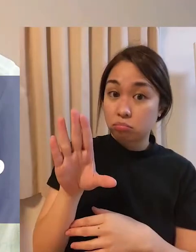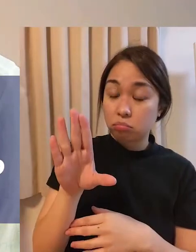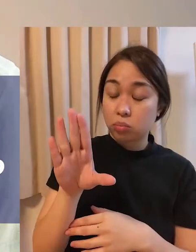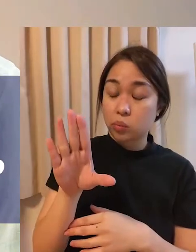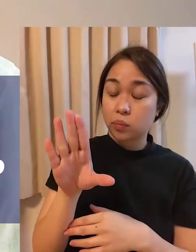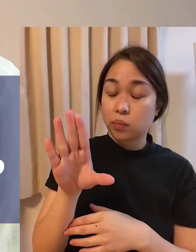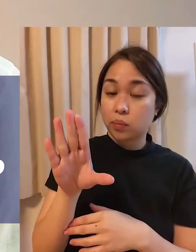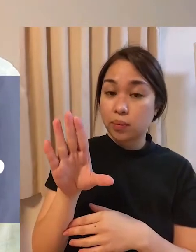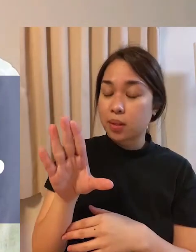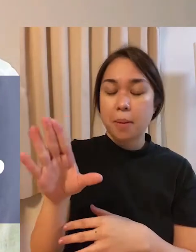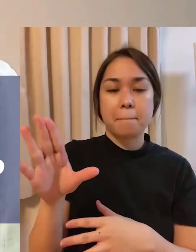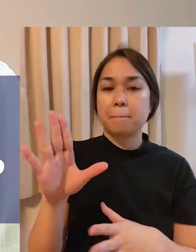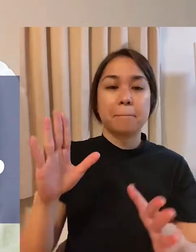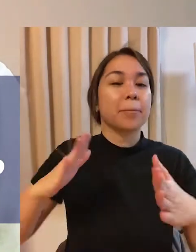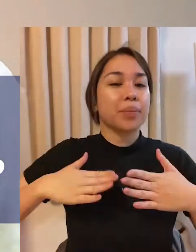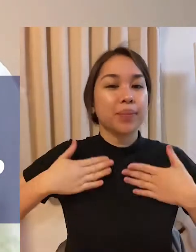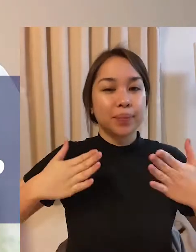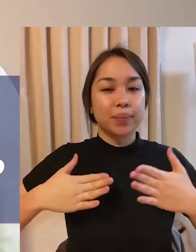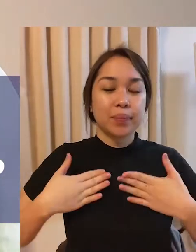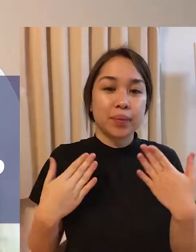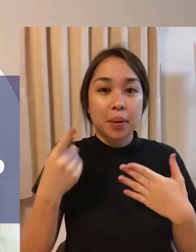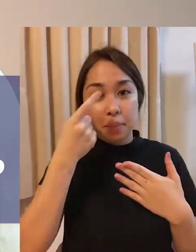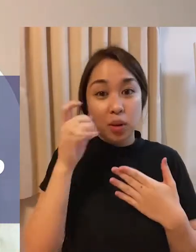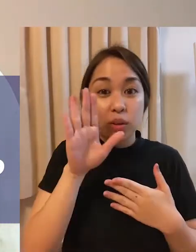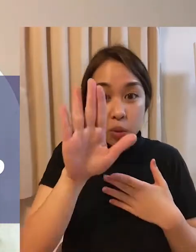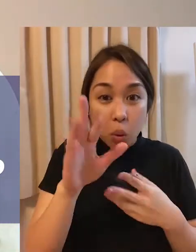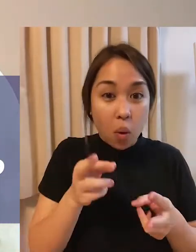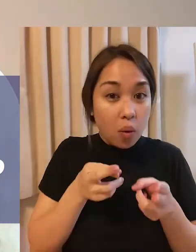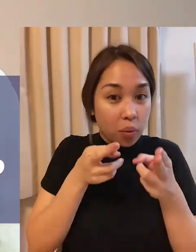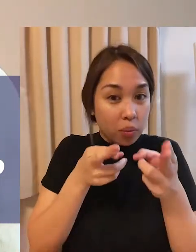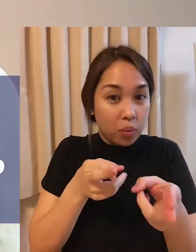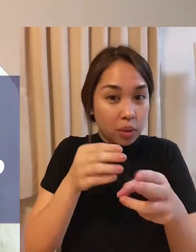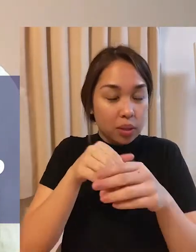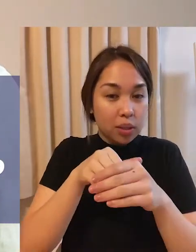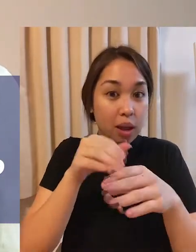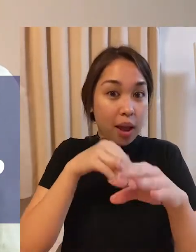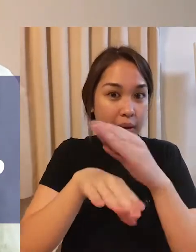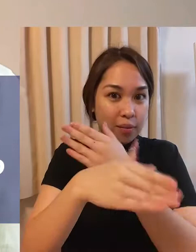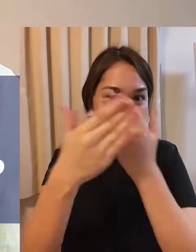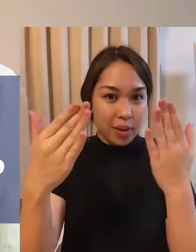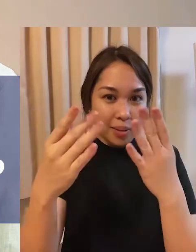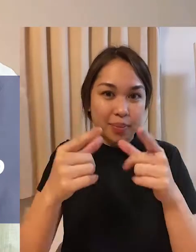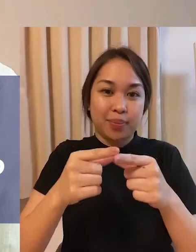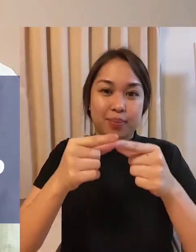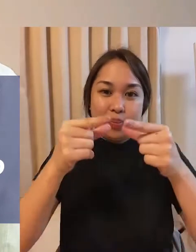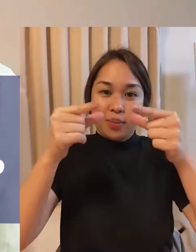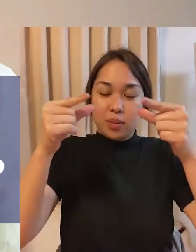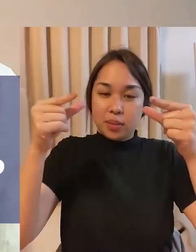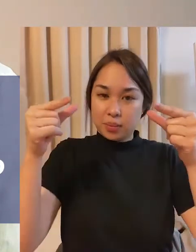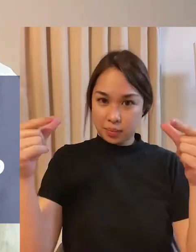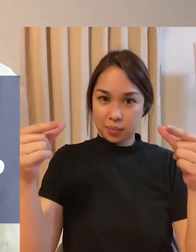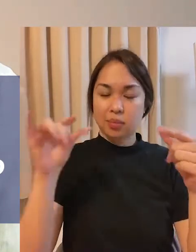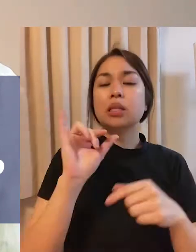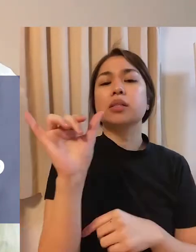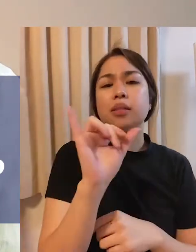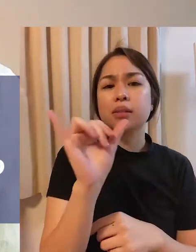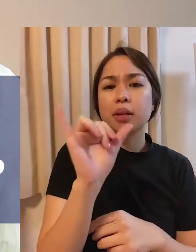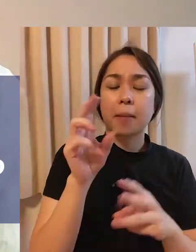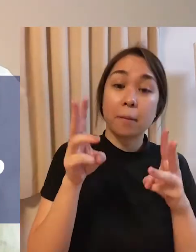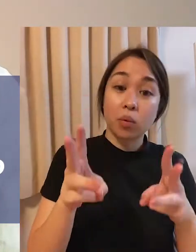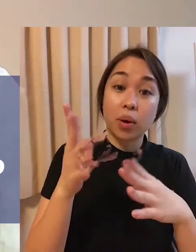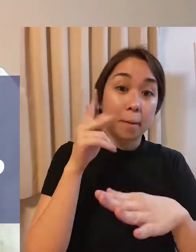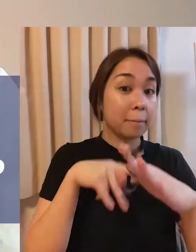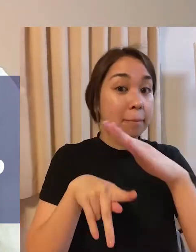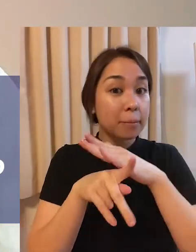Rejoice and be glad, because great is your reward in heaven. For in the same way they persecuted the prophets who